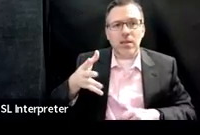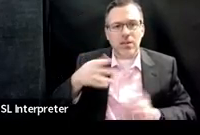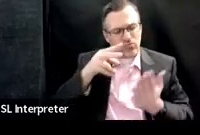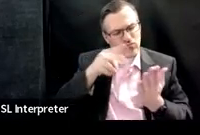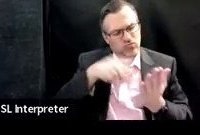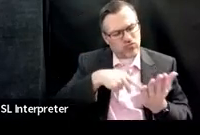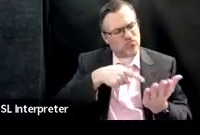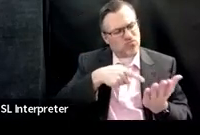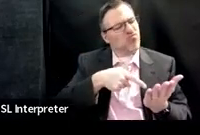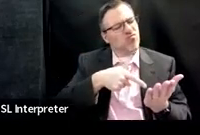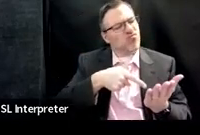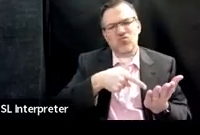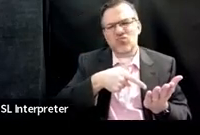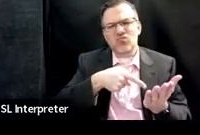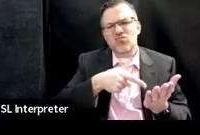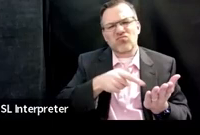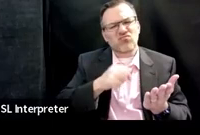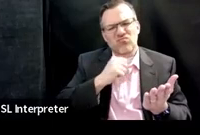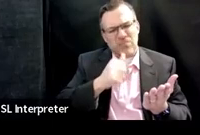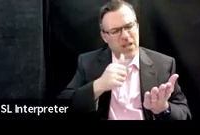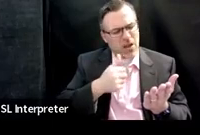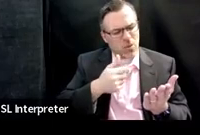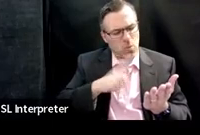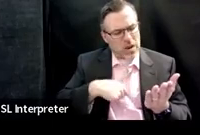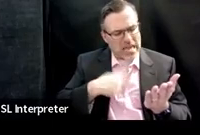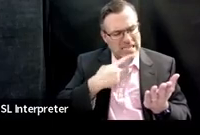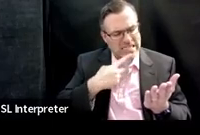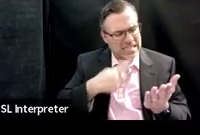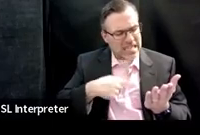disagreement with what was written under the parent concern section?